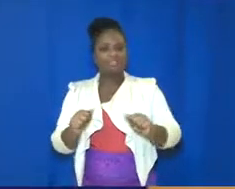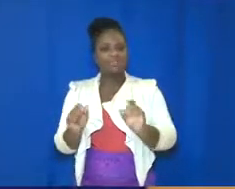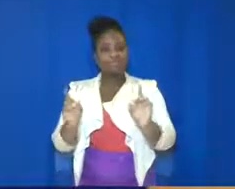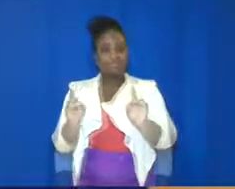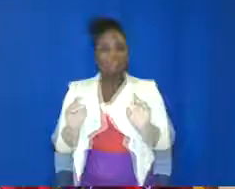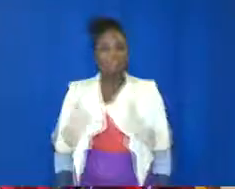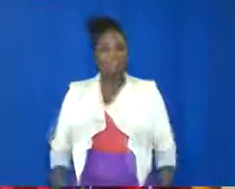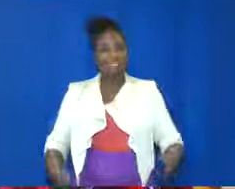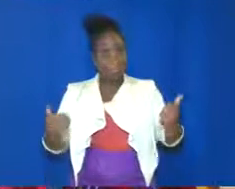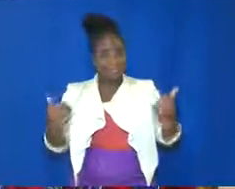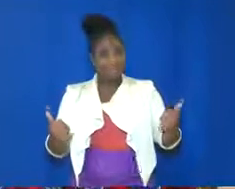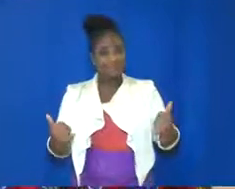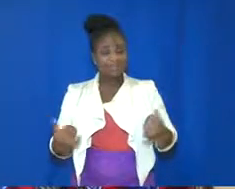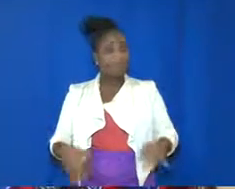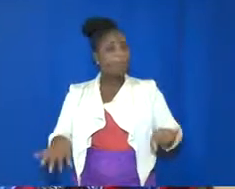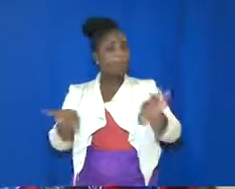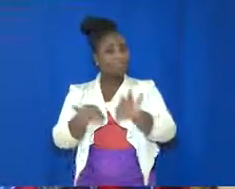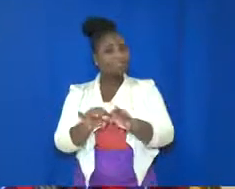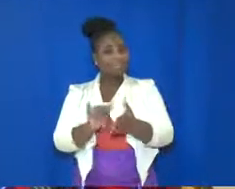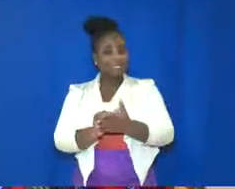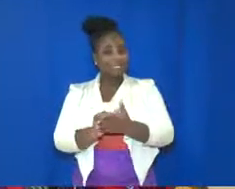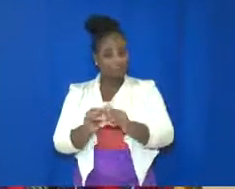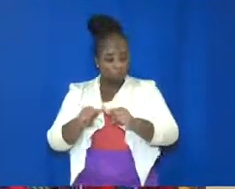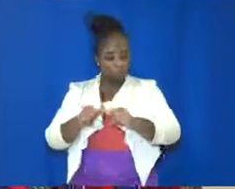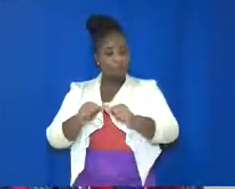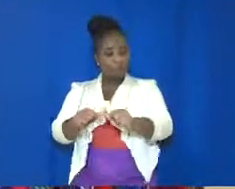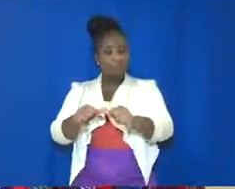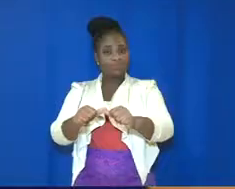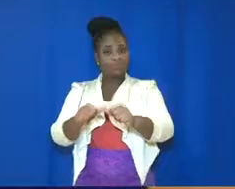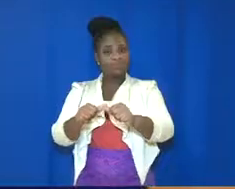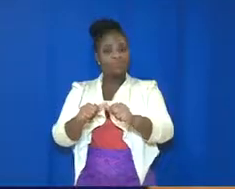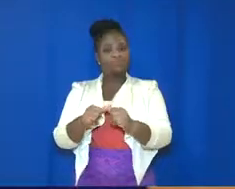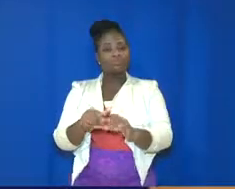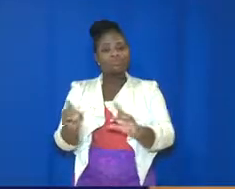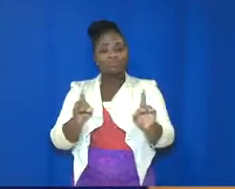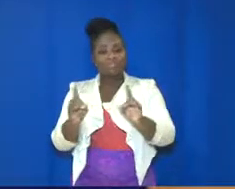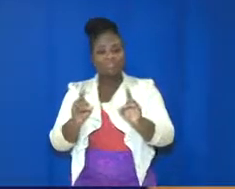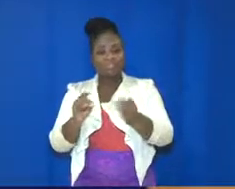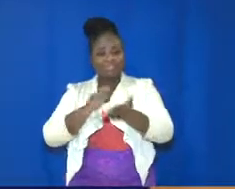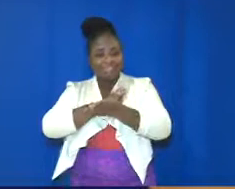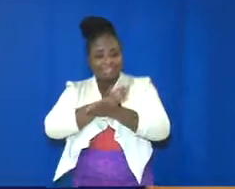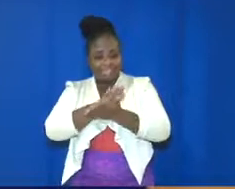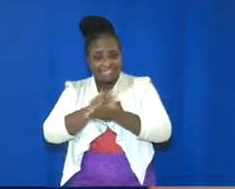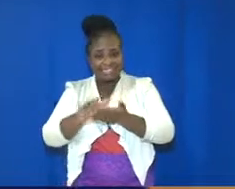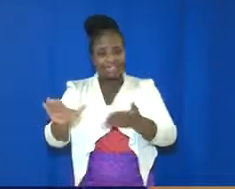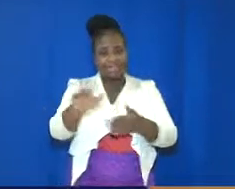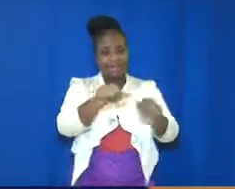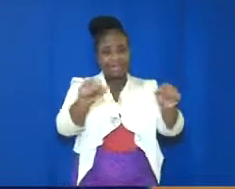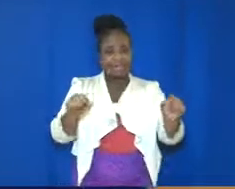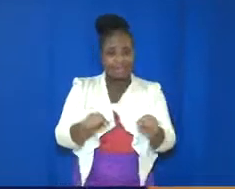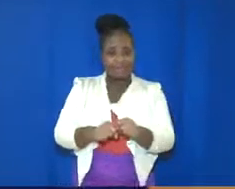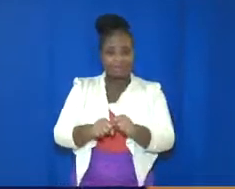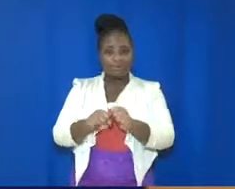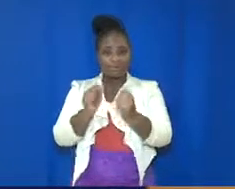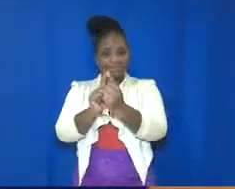capabilities. It is thus vital that we continue to maintain the measures of enhanced hygiene and